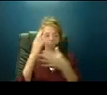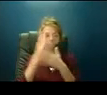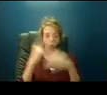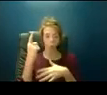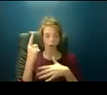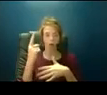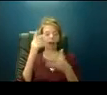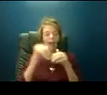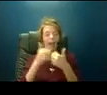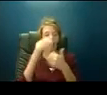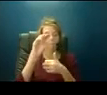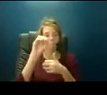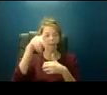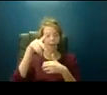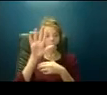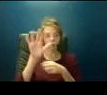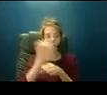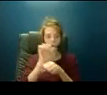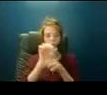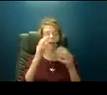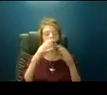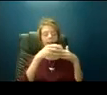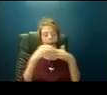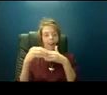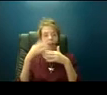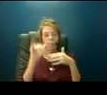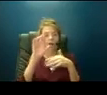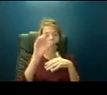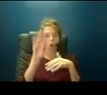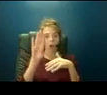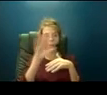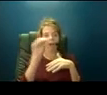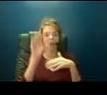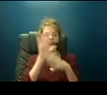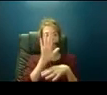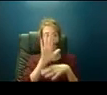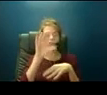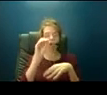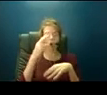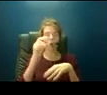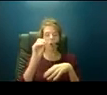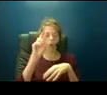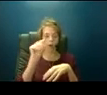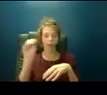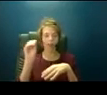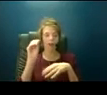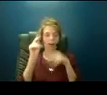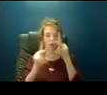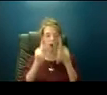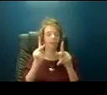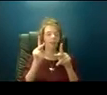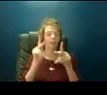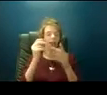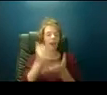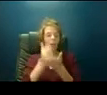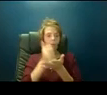Work. And this session will be led by Rob McAdams, and he'll be joined by his cohort and colleague in this project, Dr. Lisa